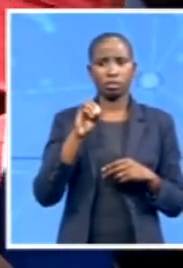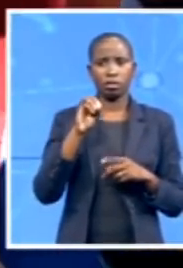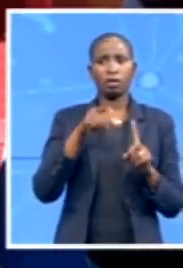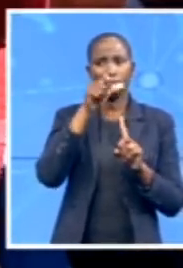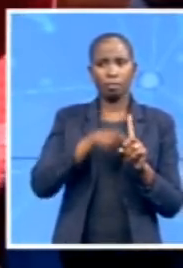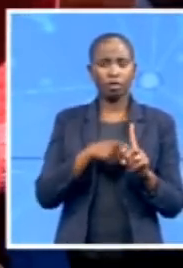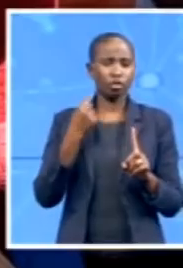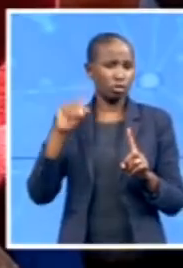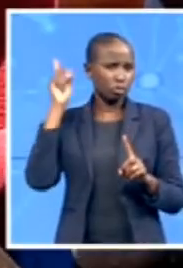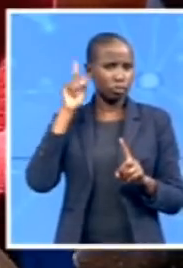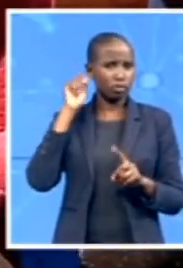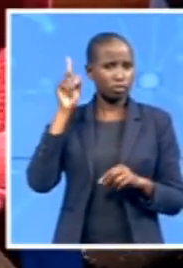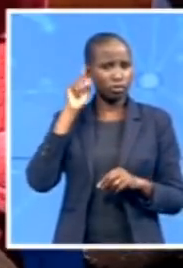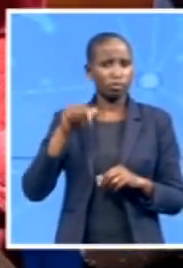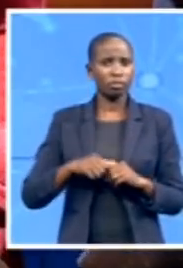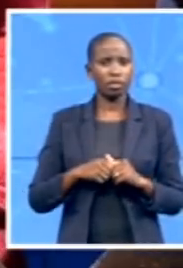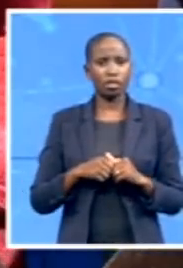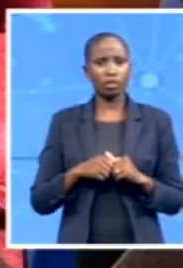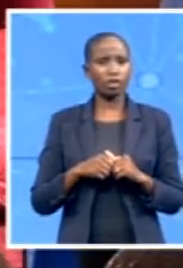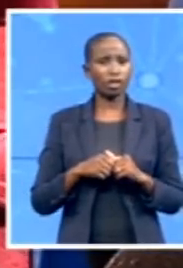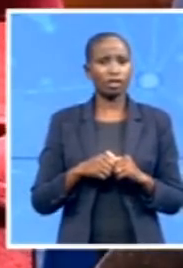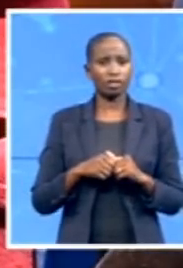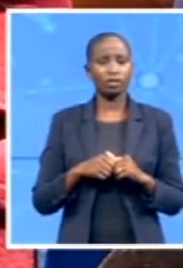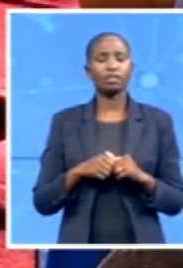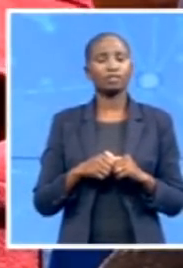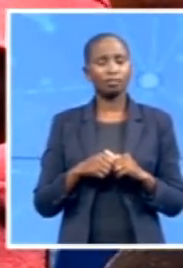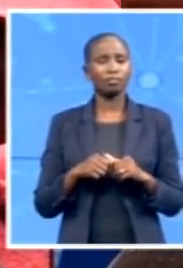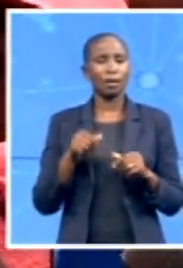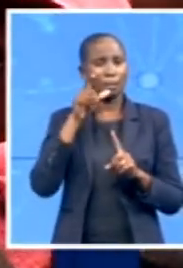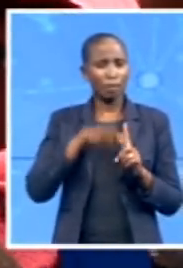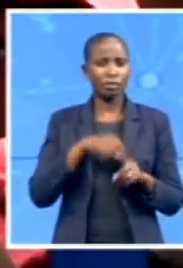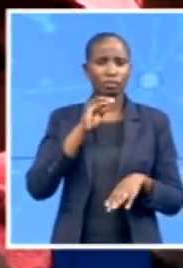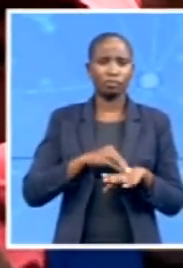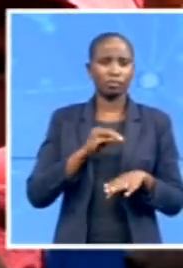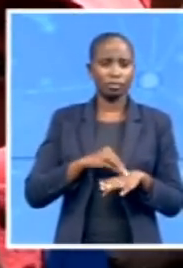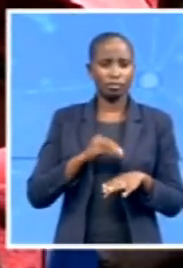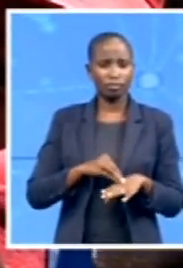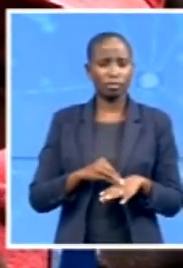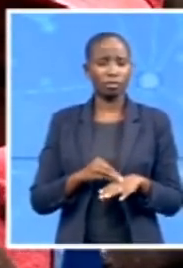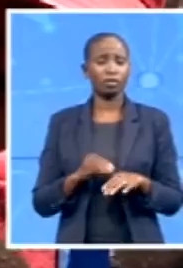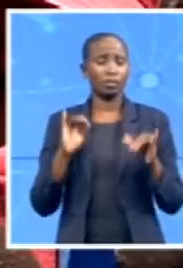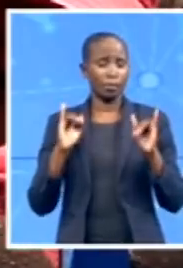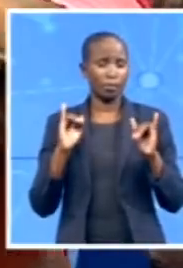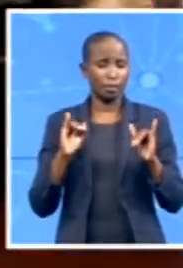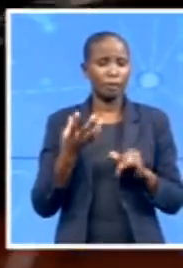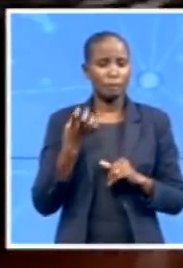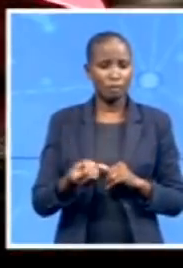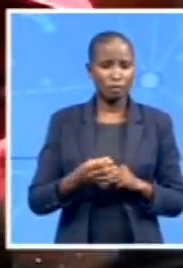on the fact that there were people injured and no one attended to those that were injured on Friday? On Friday? Yes. Thank